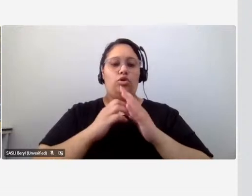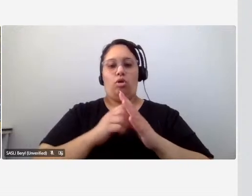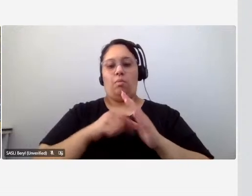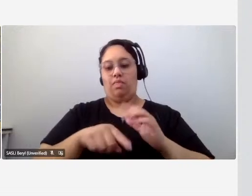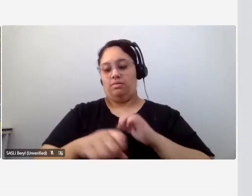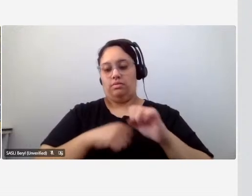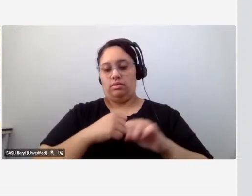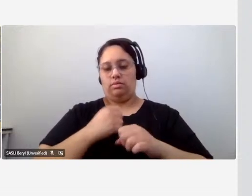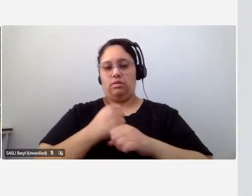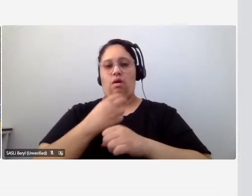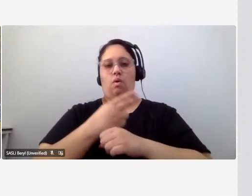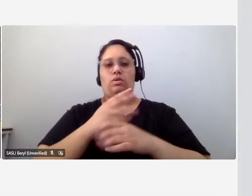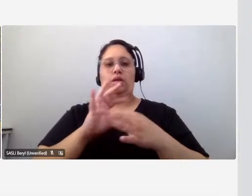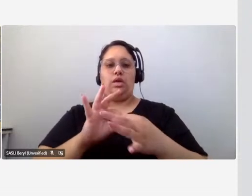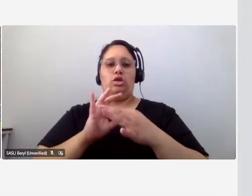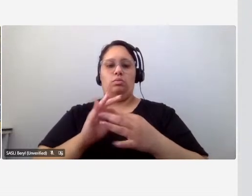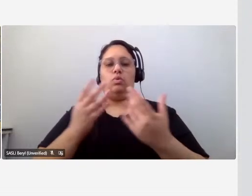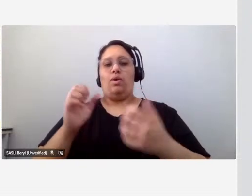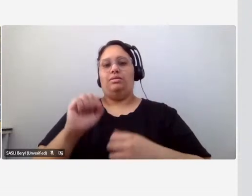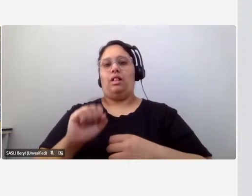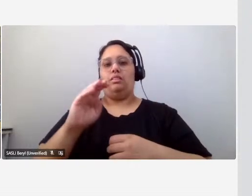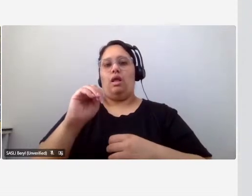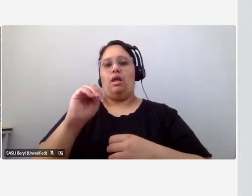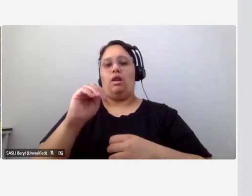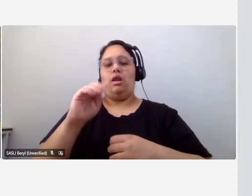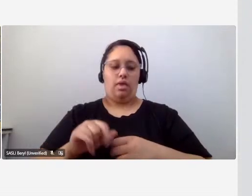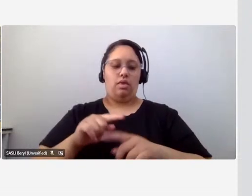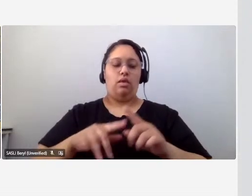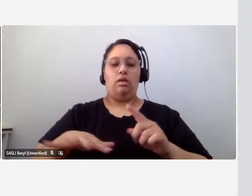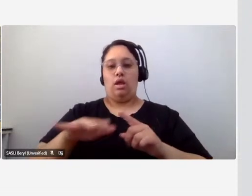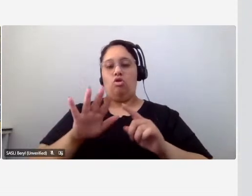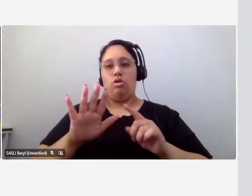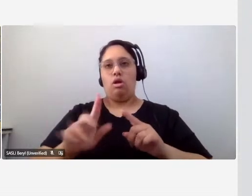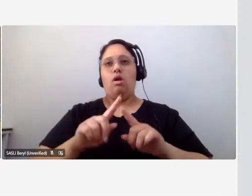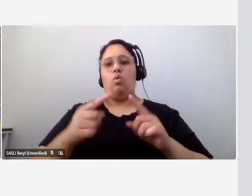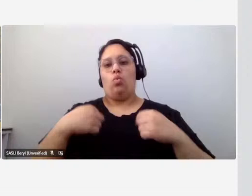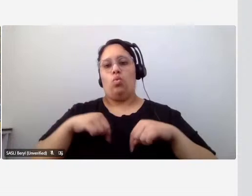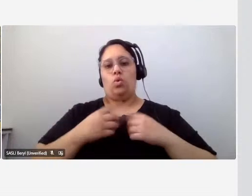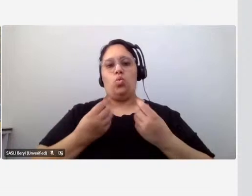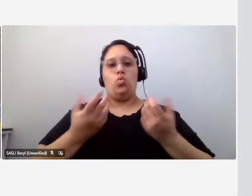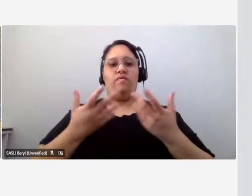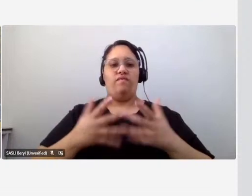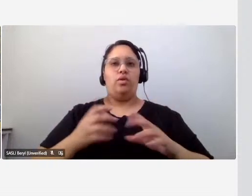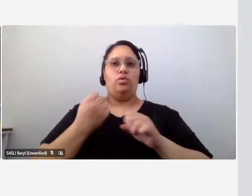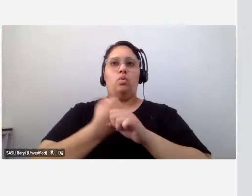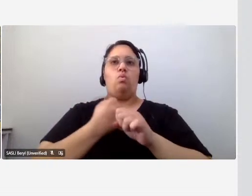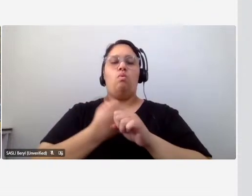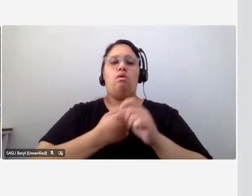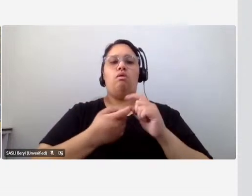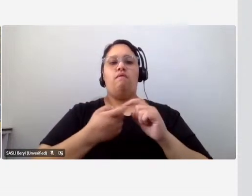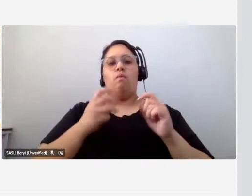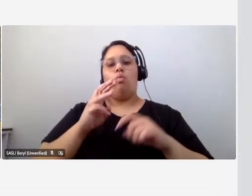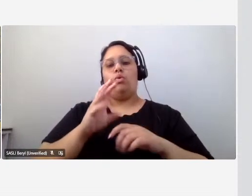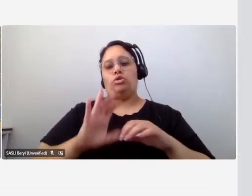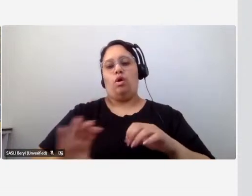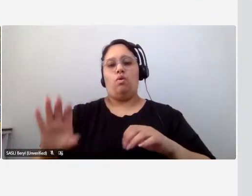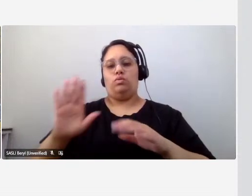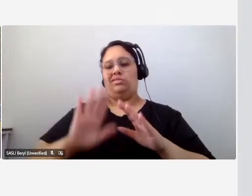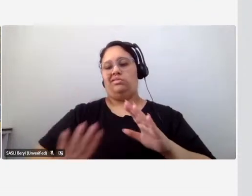had a stakeholder engagement in Sultana Bay. We have done a lot of work up the West